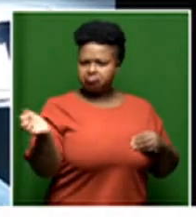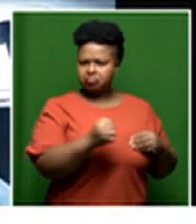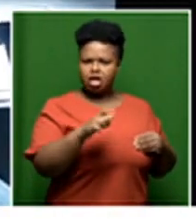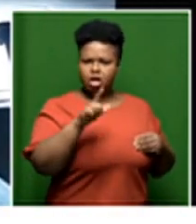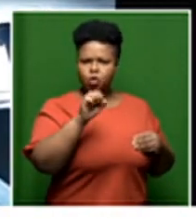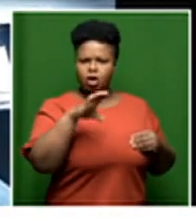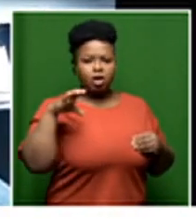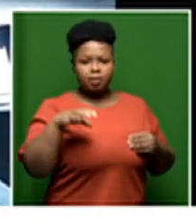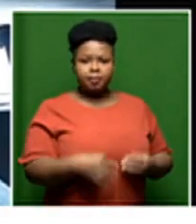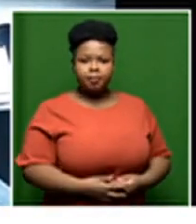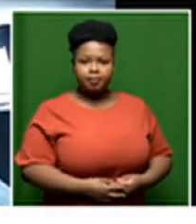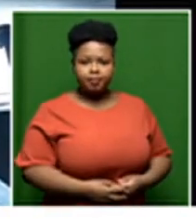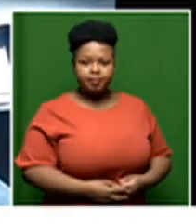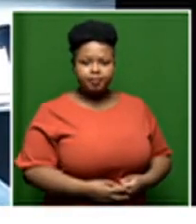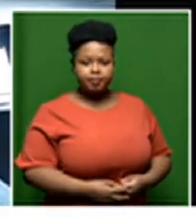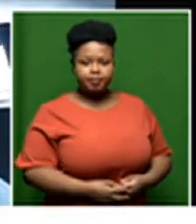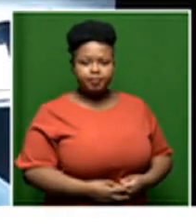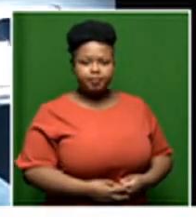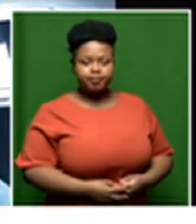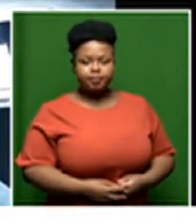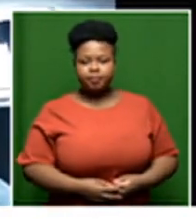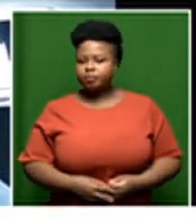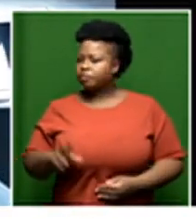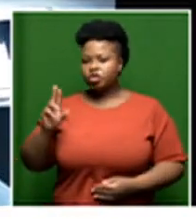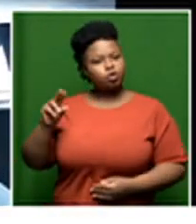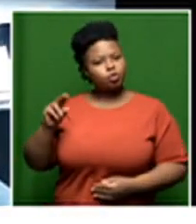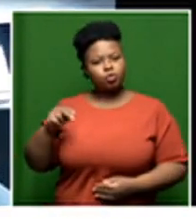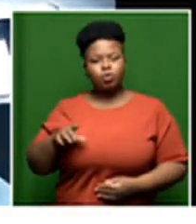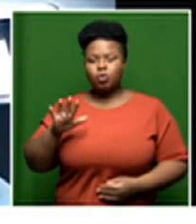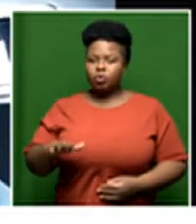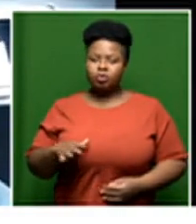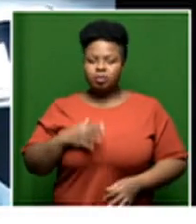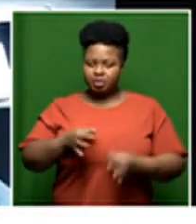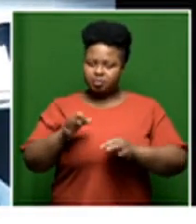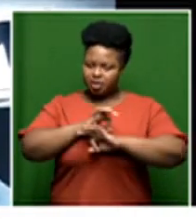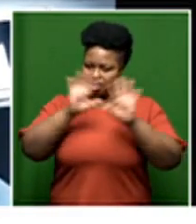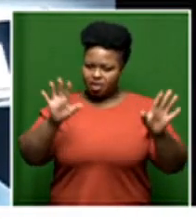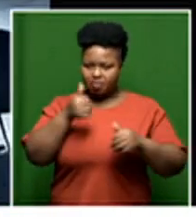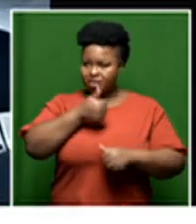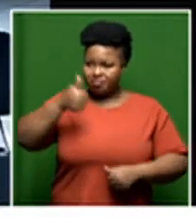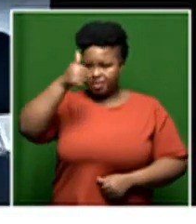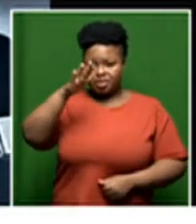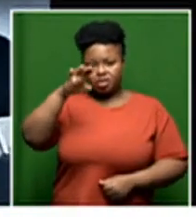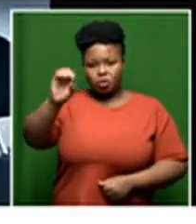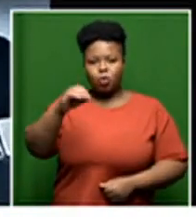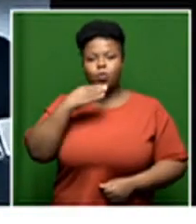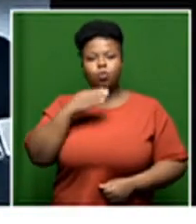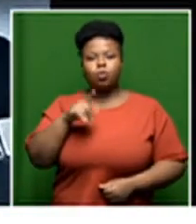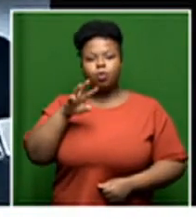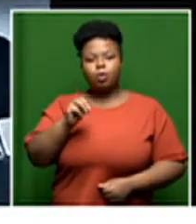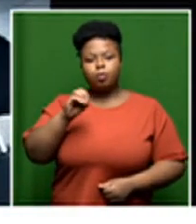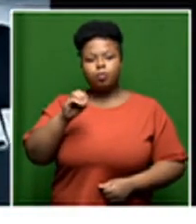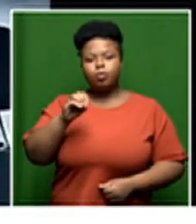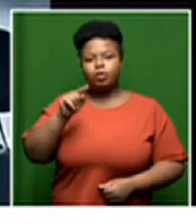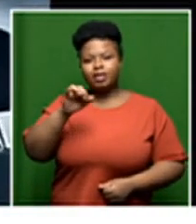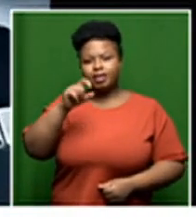employment of Luc Eymael and he's been cleared? No. To give clarity, the SAFA CEO advocate, Tebogo Motlanthe,